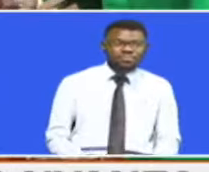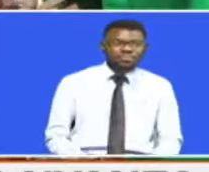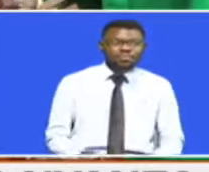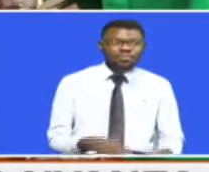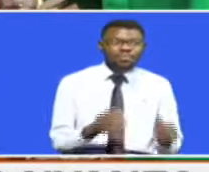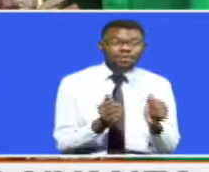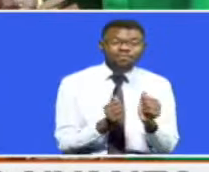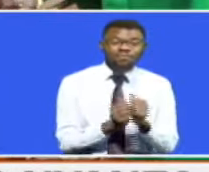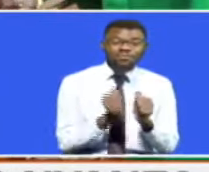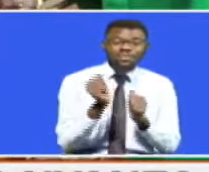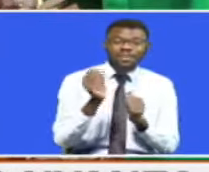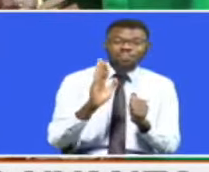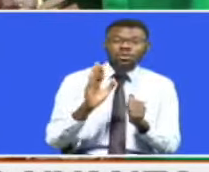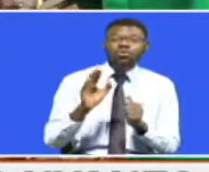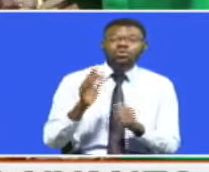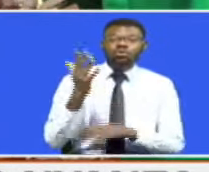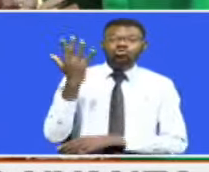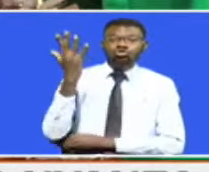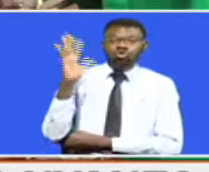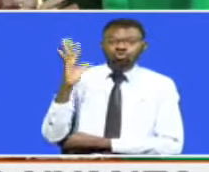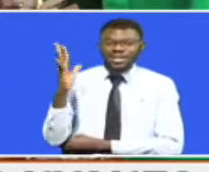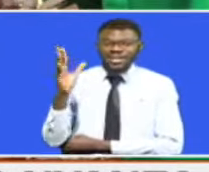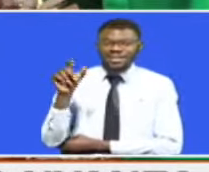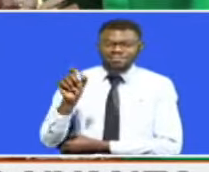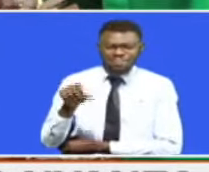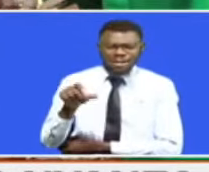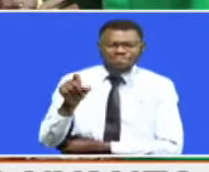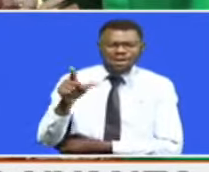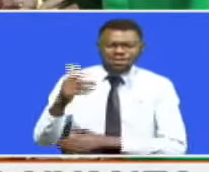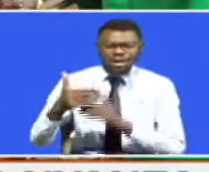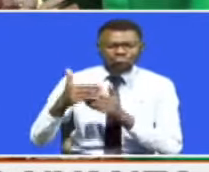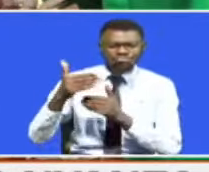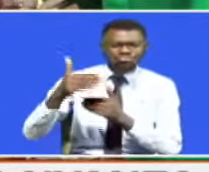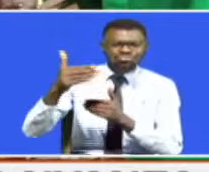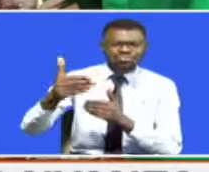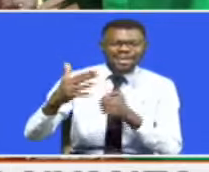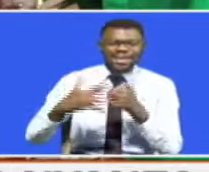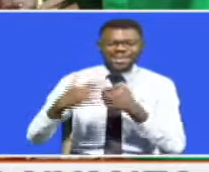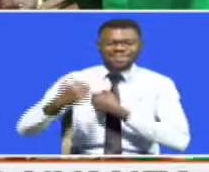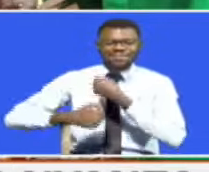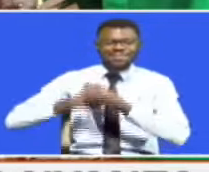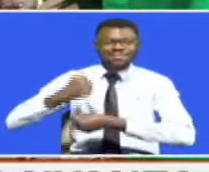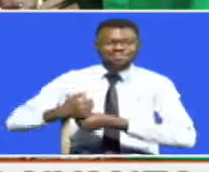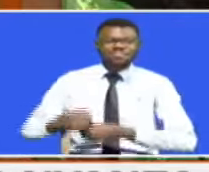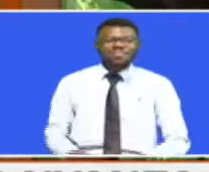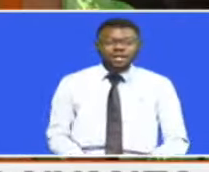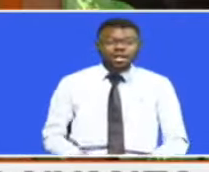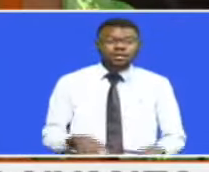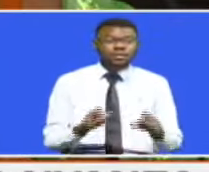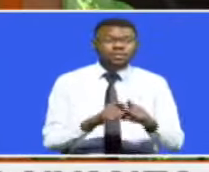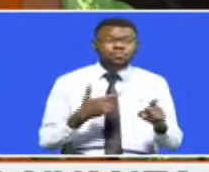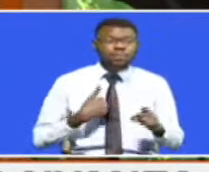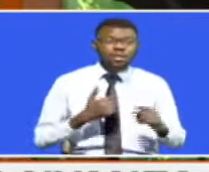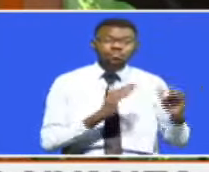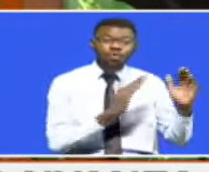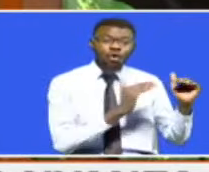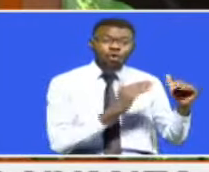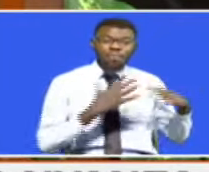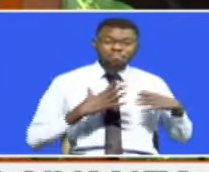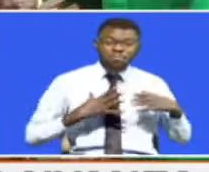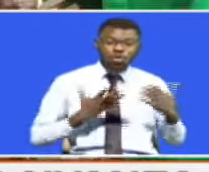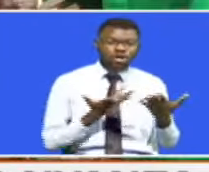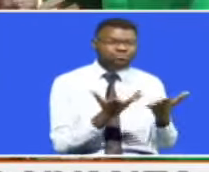15 billion trees over the next 9 years. So part of what I would expect from the